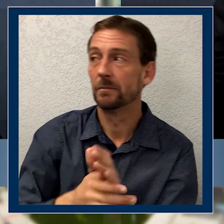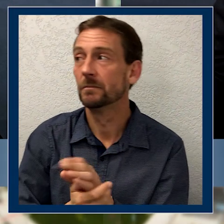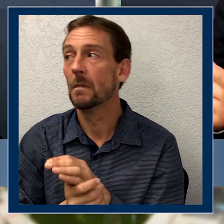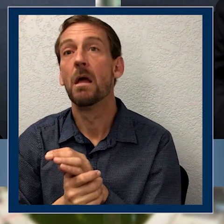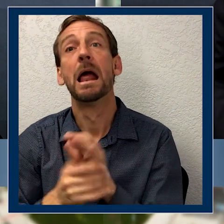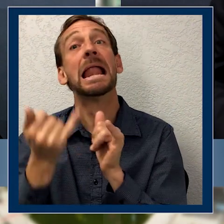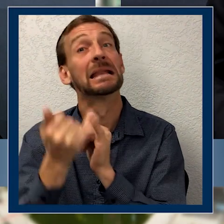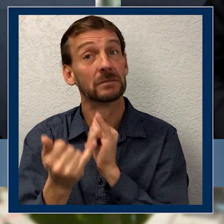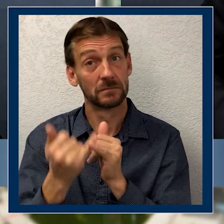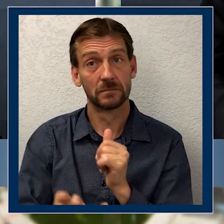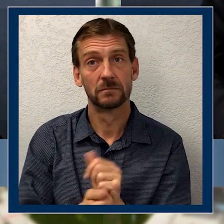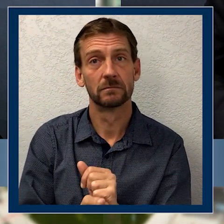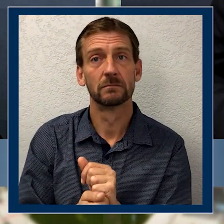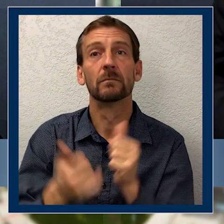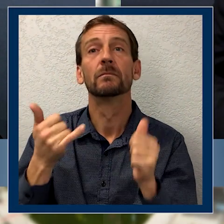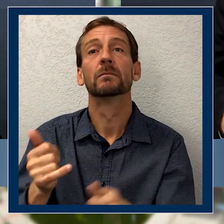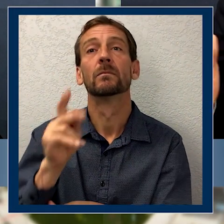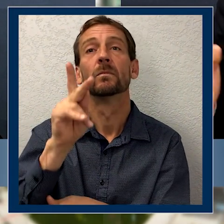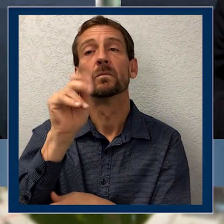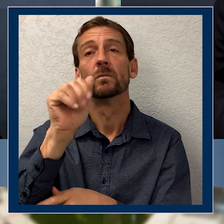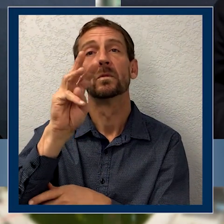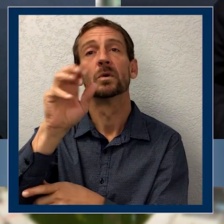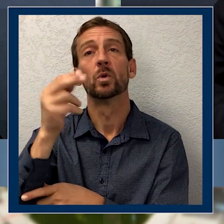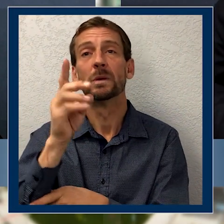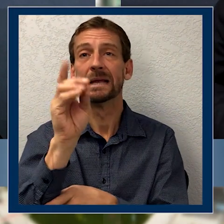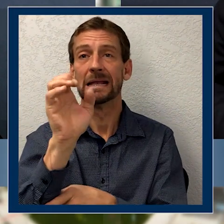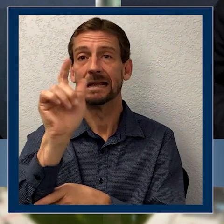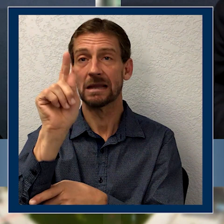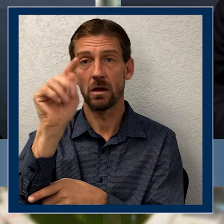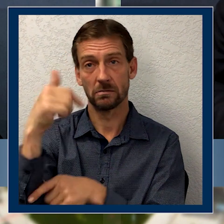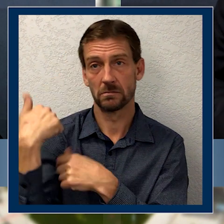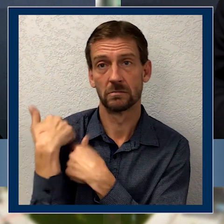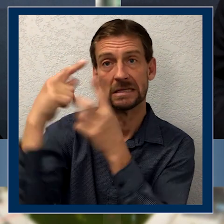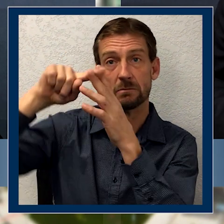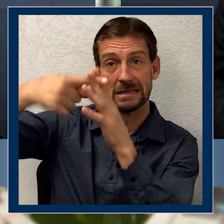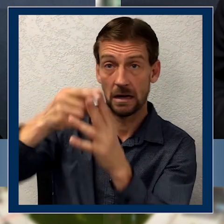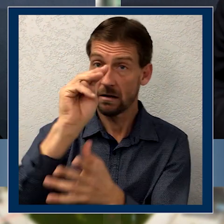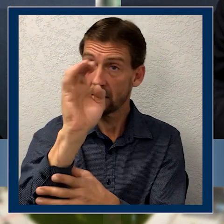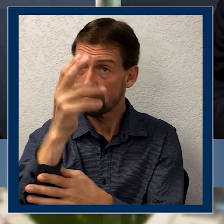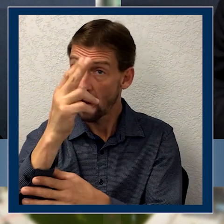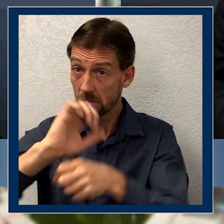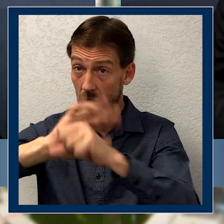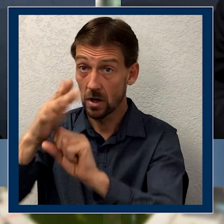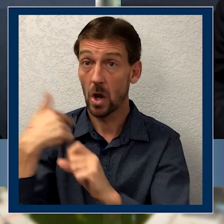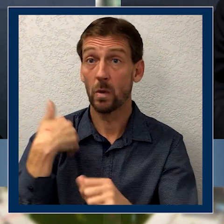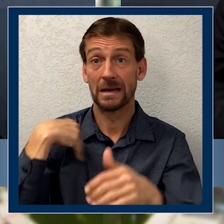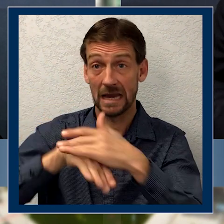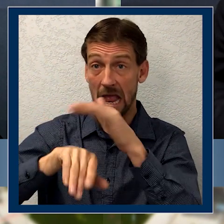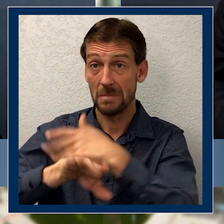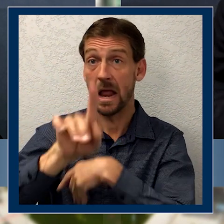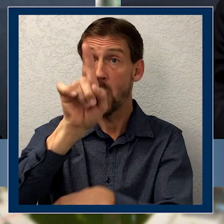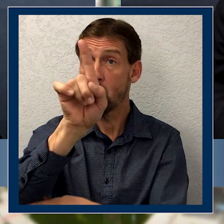And then lastly, coming down to Kuya Delta, since the beginning of the pandemic in early March, we've now admitted more than